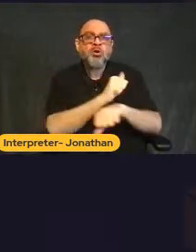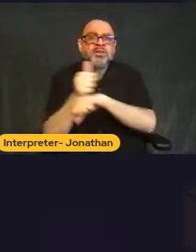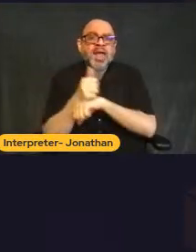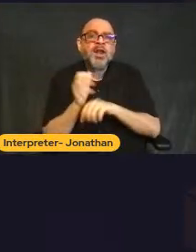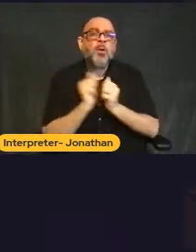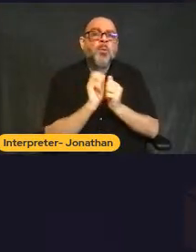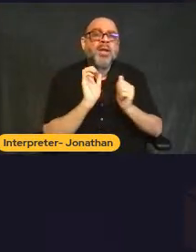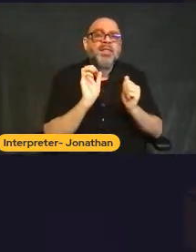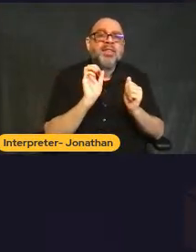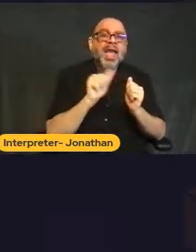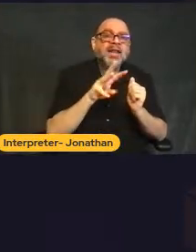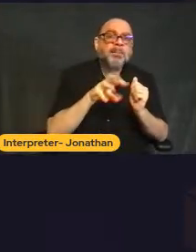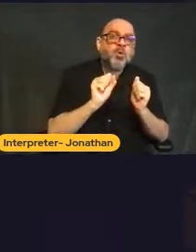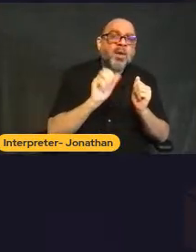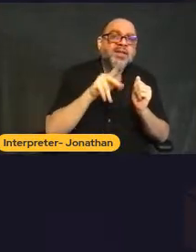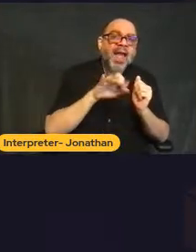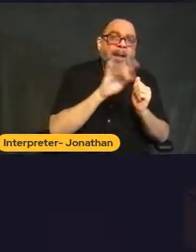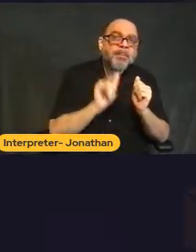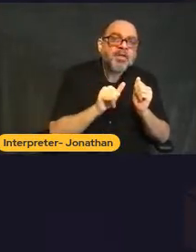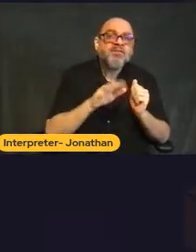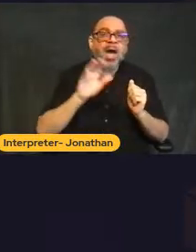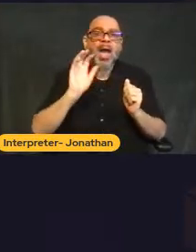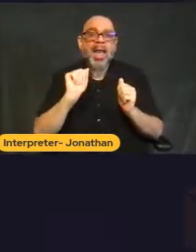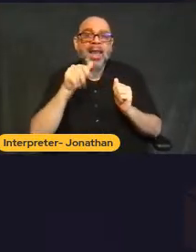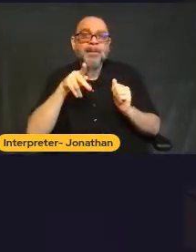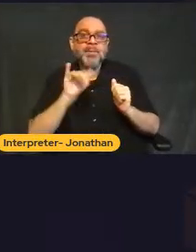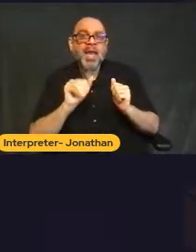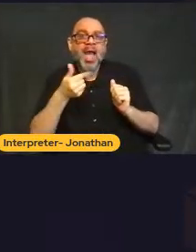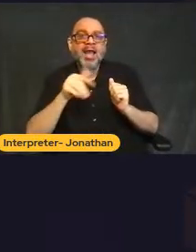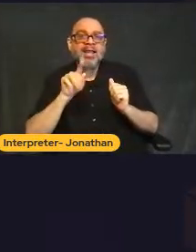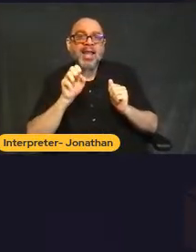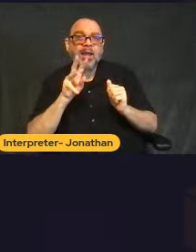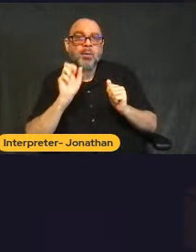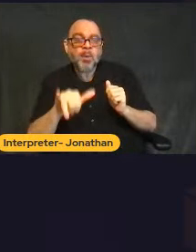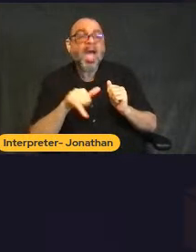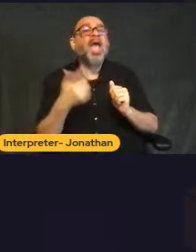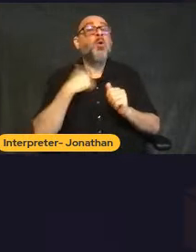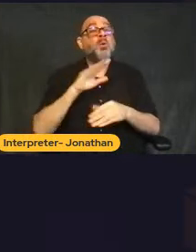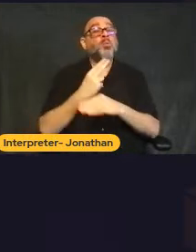this will be defined and deployed using AWS CDK.